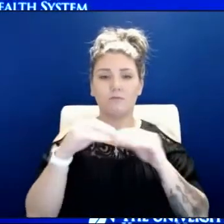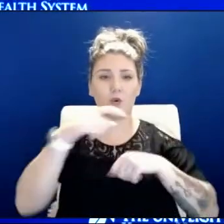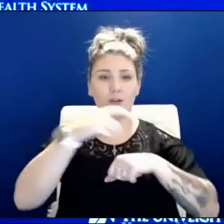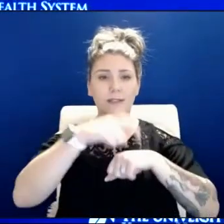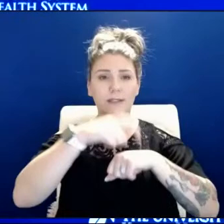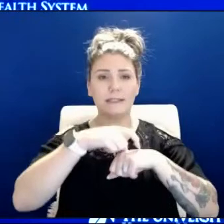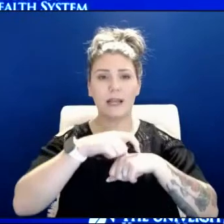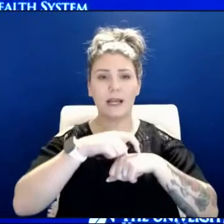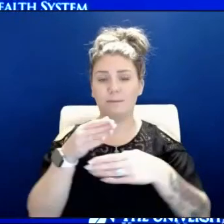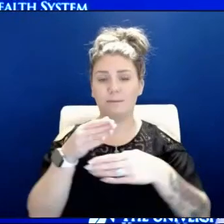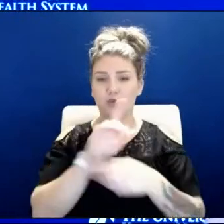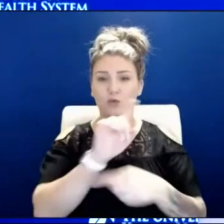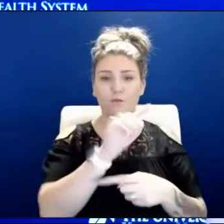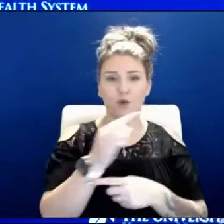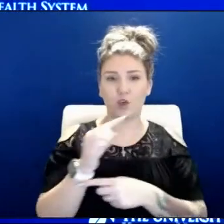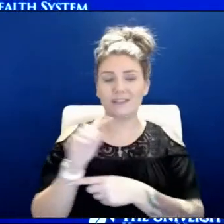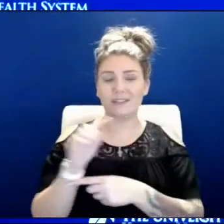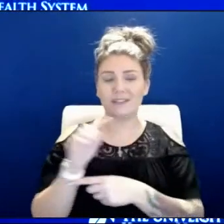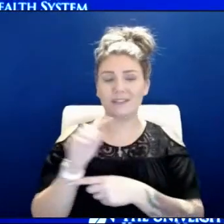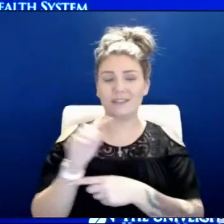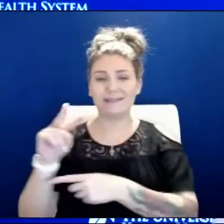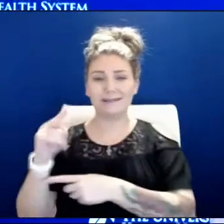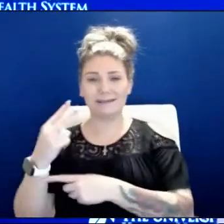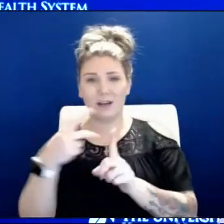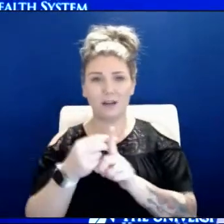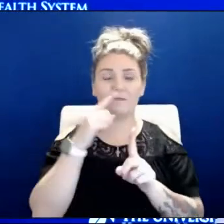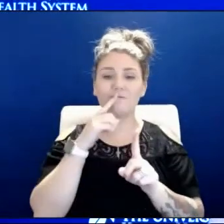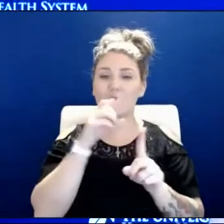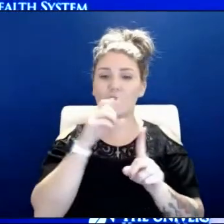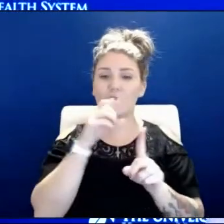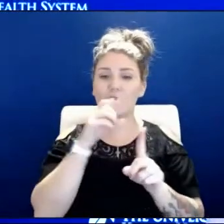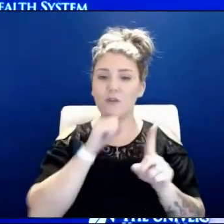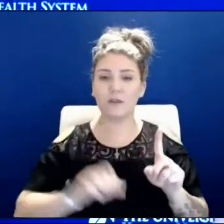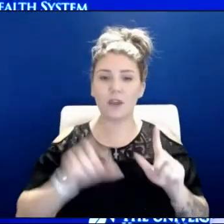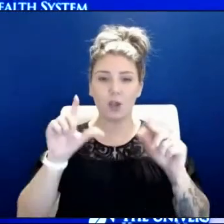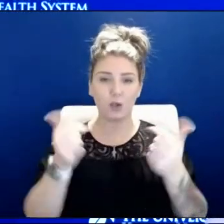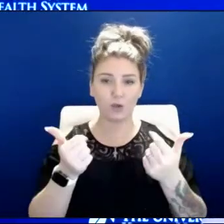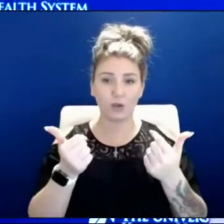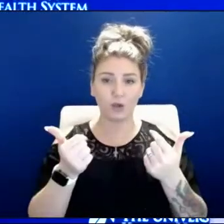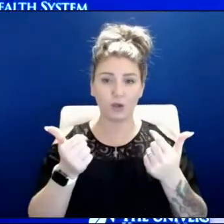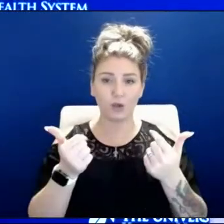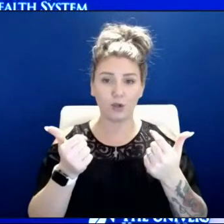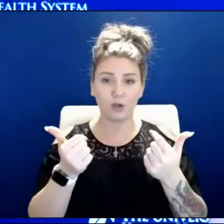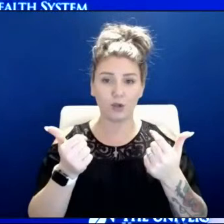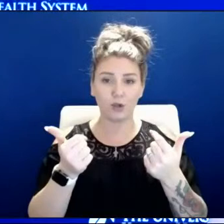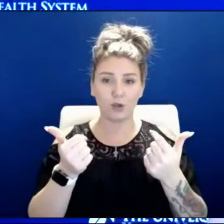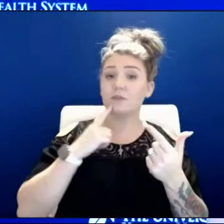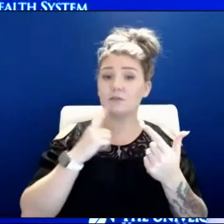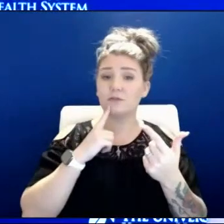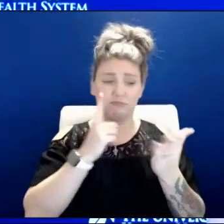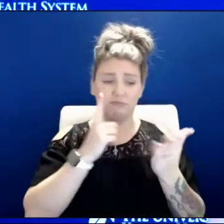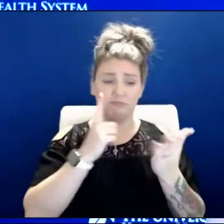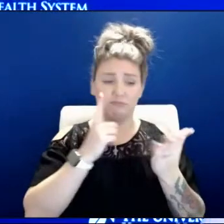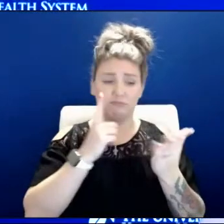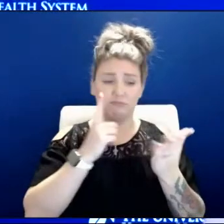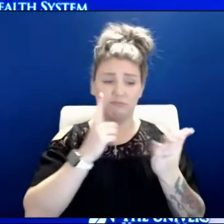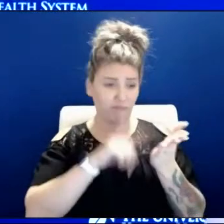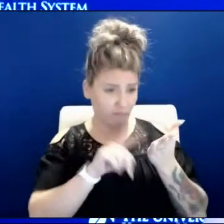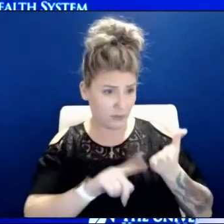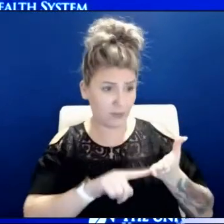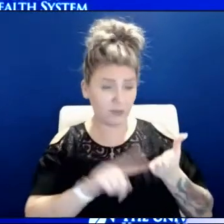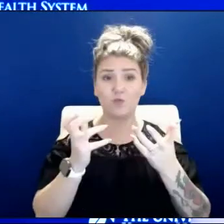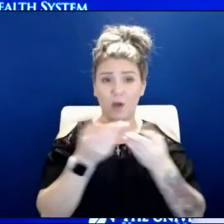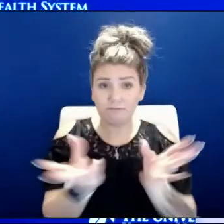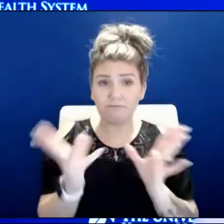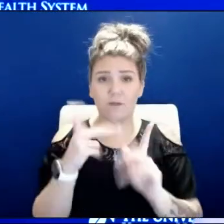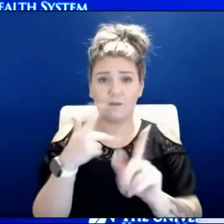certain age groups. Why is that? Well, on the first go around with all this information, we really wanted to get these vaccines into arms, and so we were